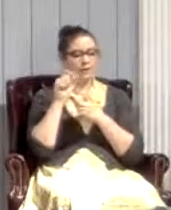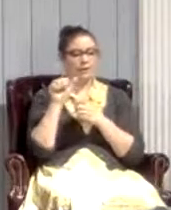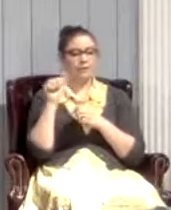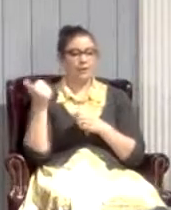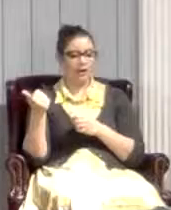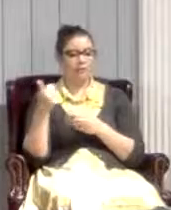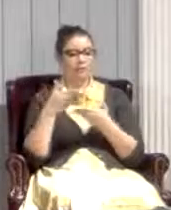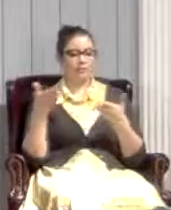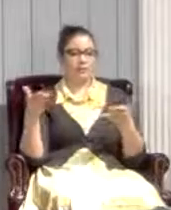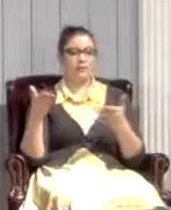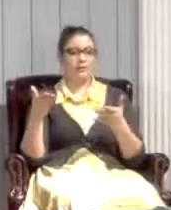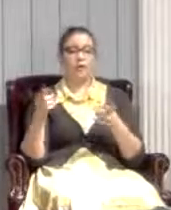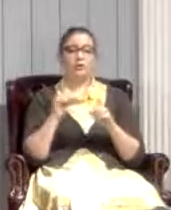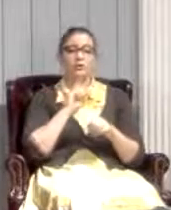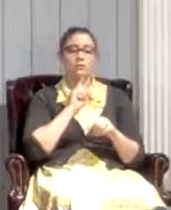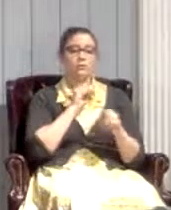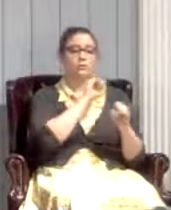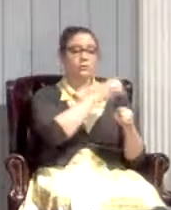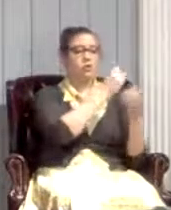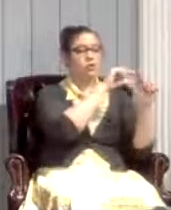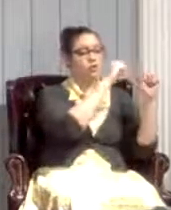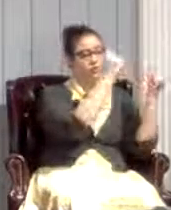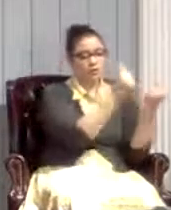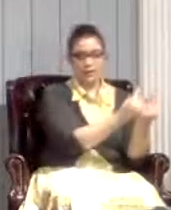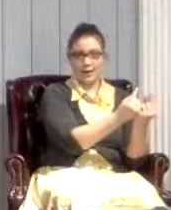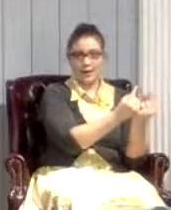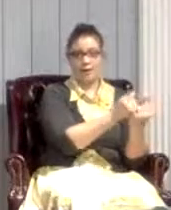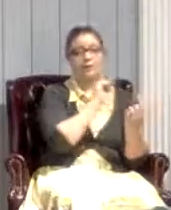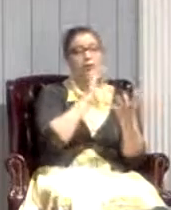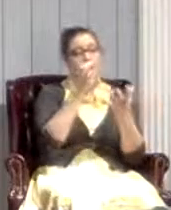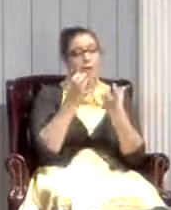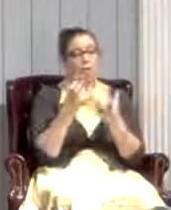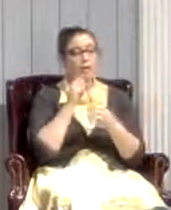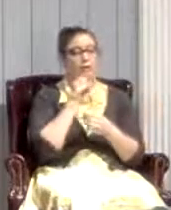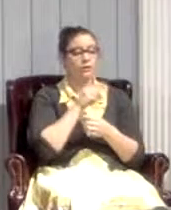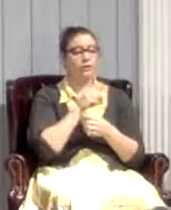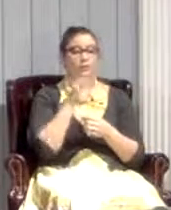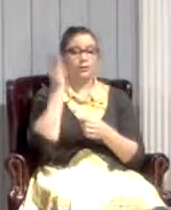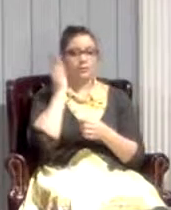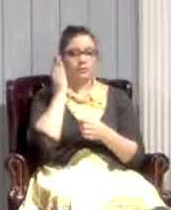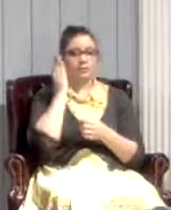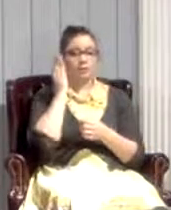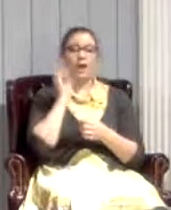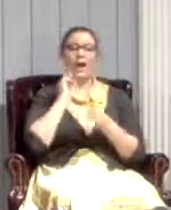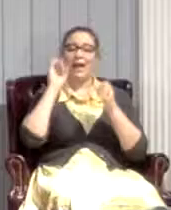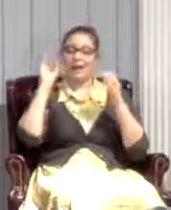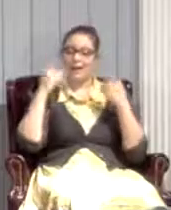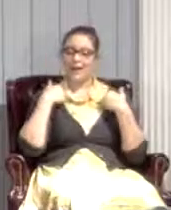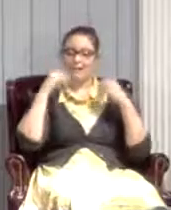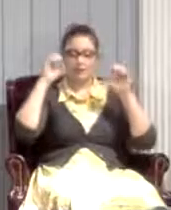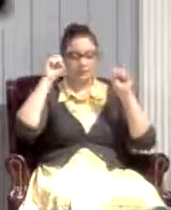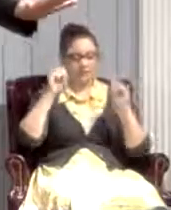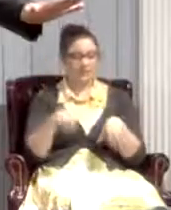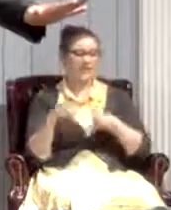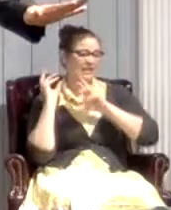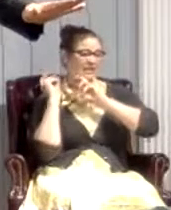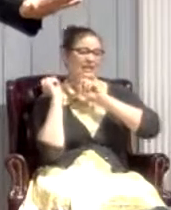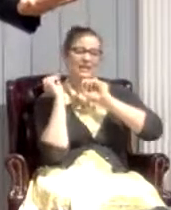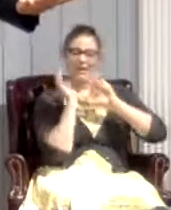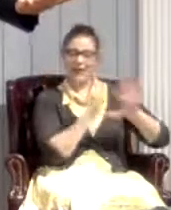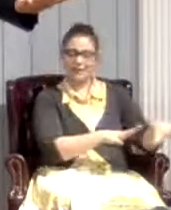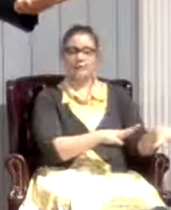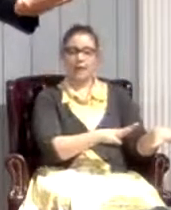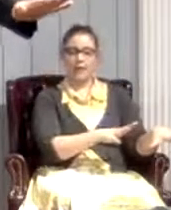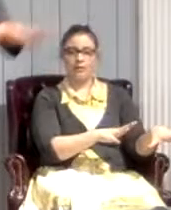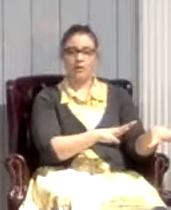these Judaizers, I want you to know when I get there, I have the ability to cast down